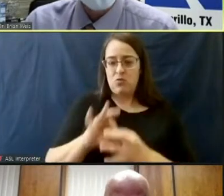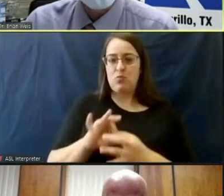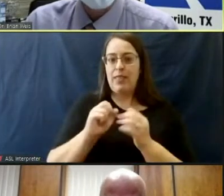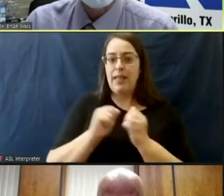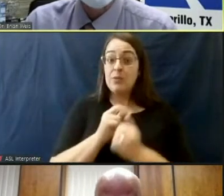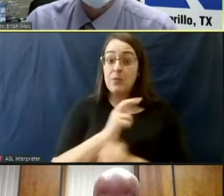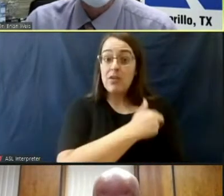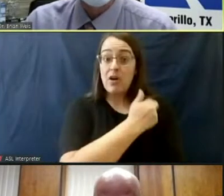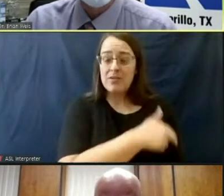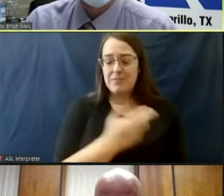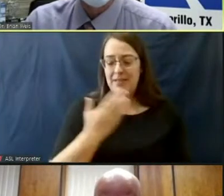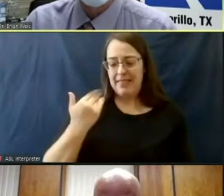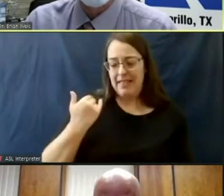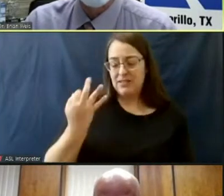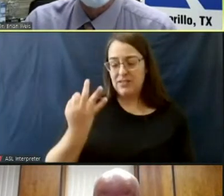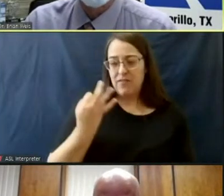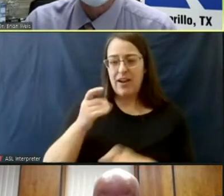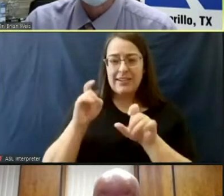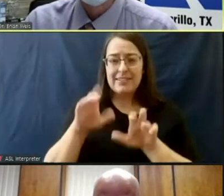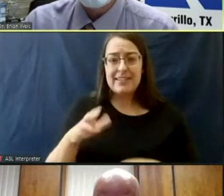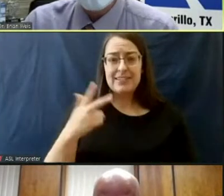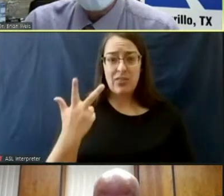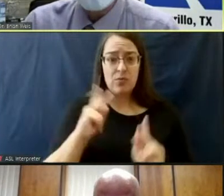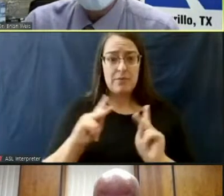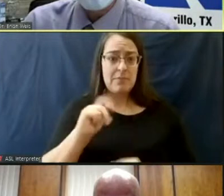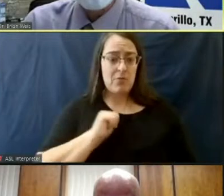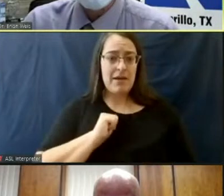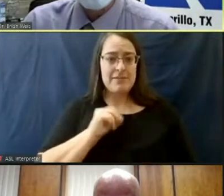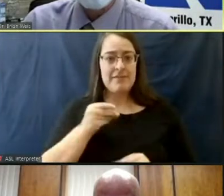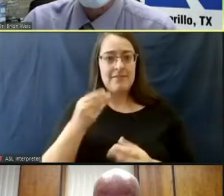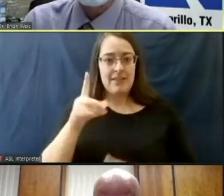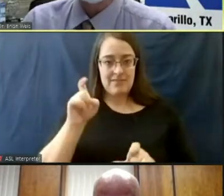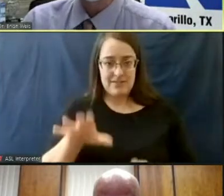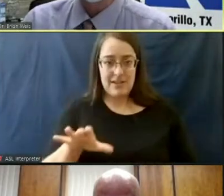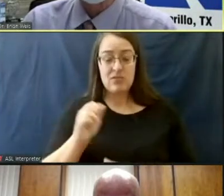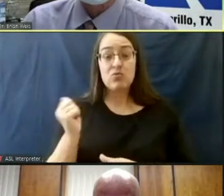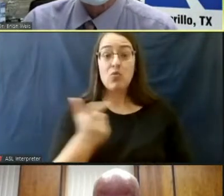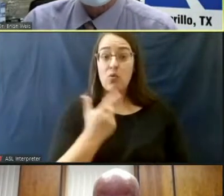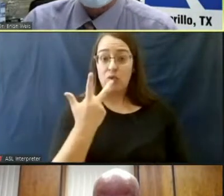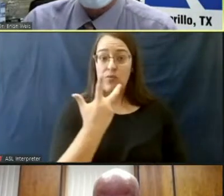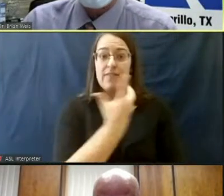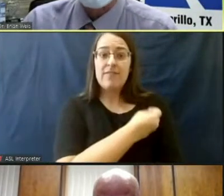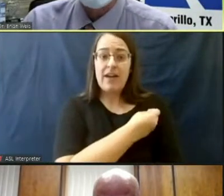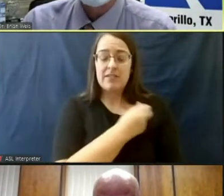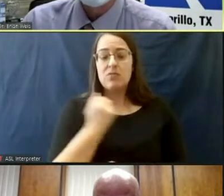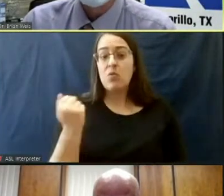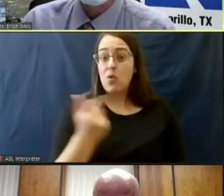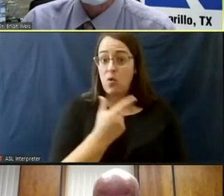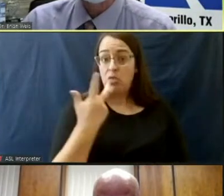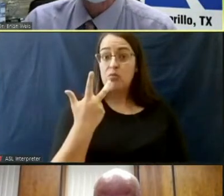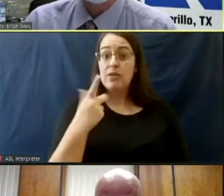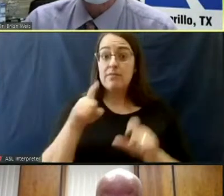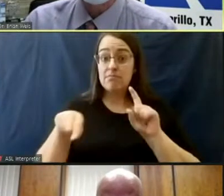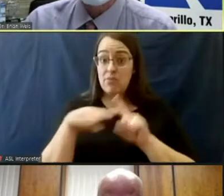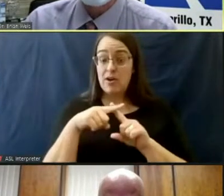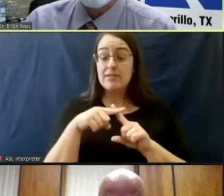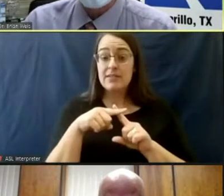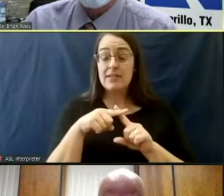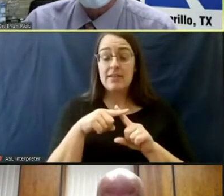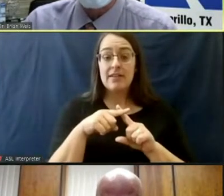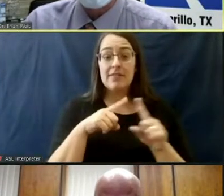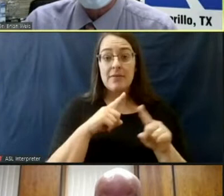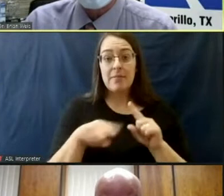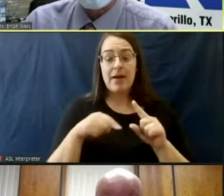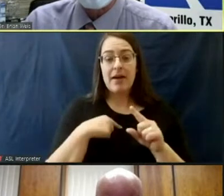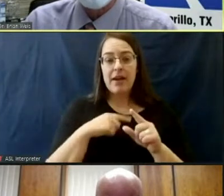just last Friday, I tested 3 individuals myself. All 3 were vaccinated. All 3 tested positive. But I can tell you, I followed them